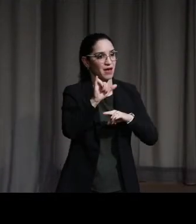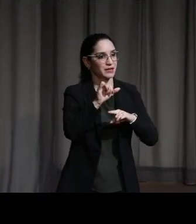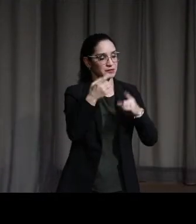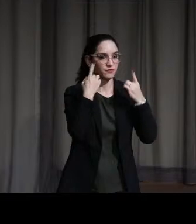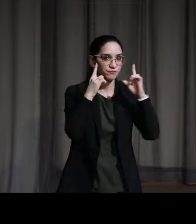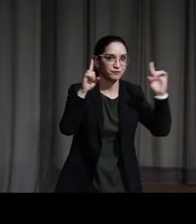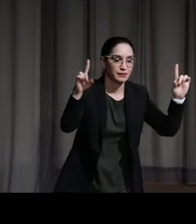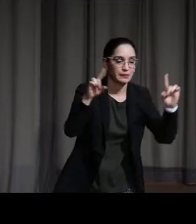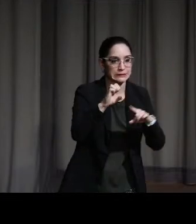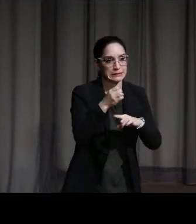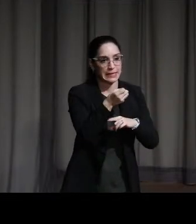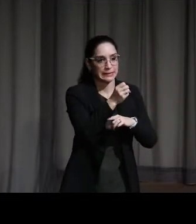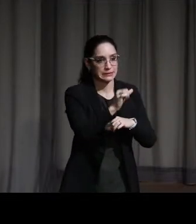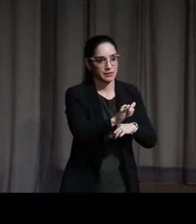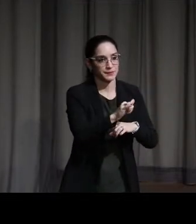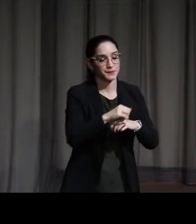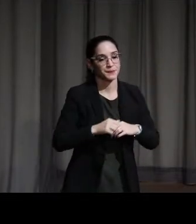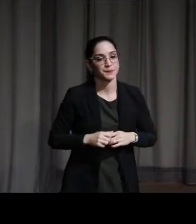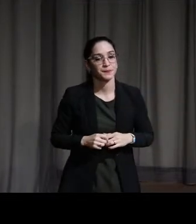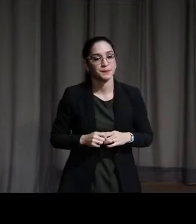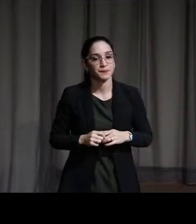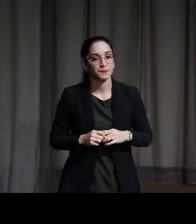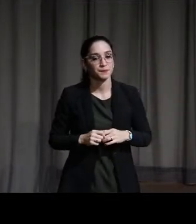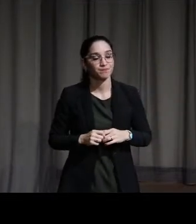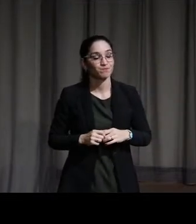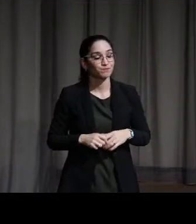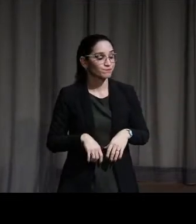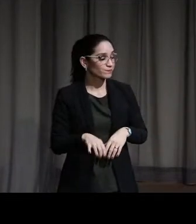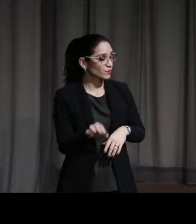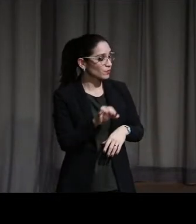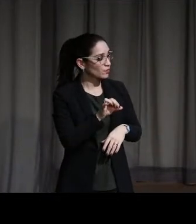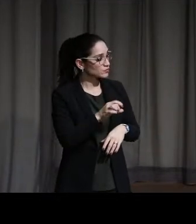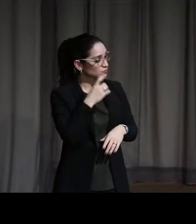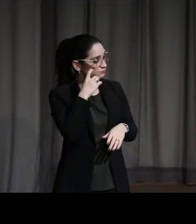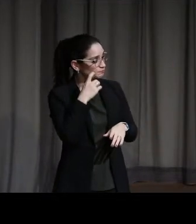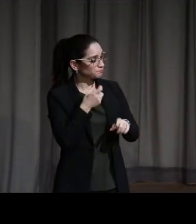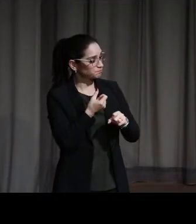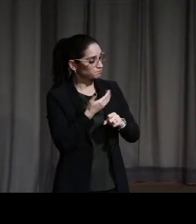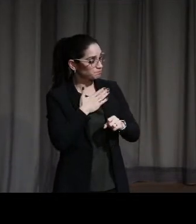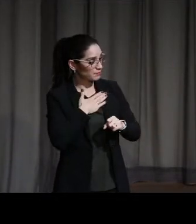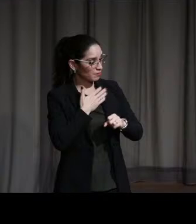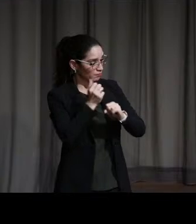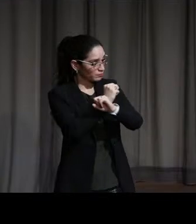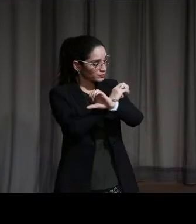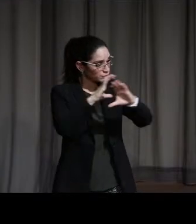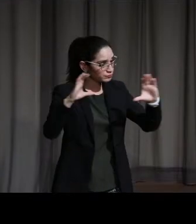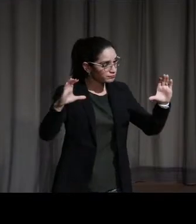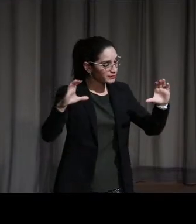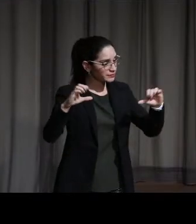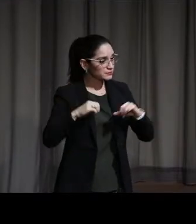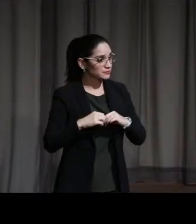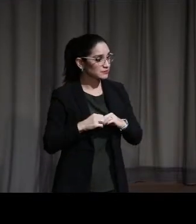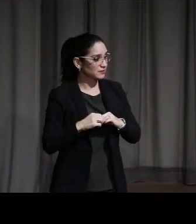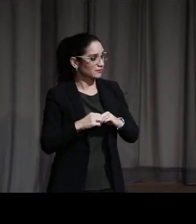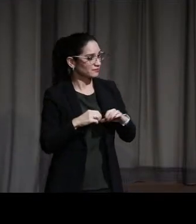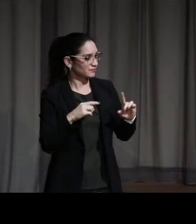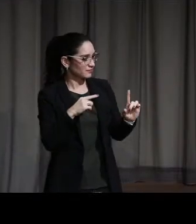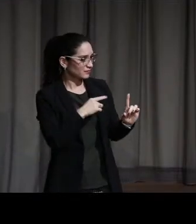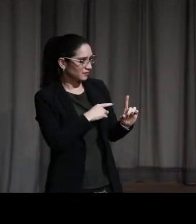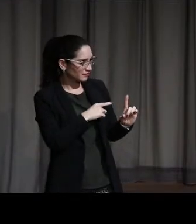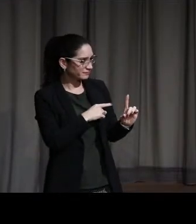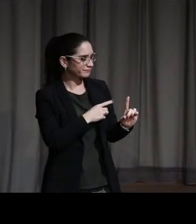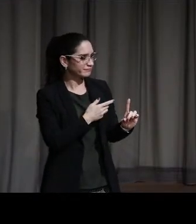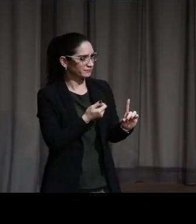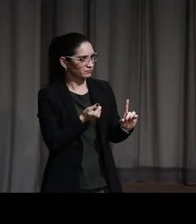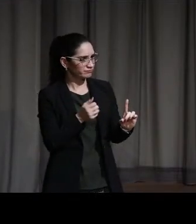And, I would also say from an art historian perspective, and maybe Dr. Damian wants to weigh in here as